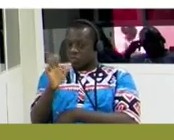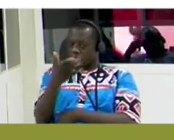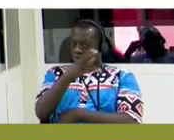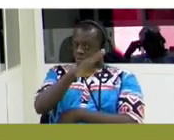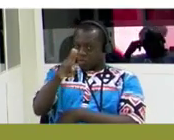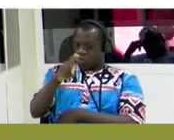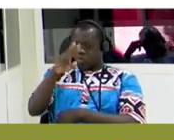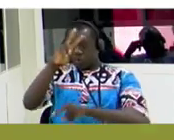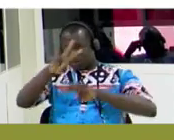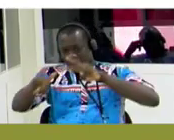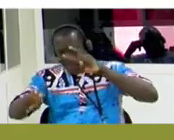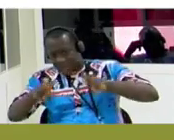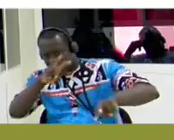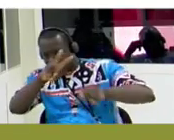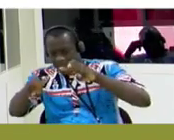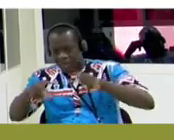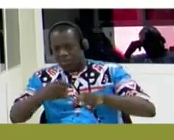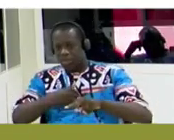lock me up.